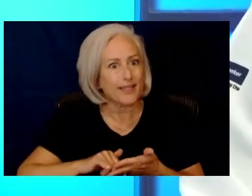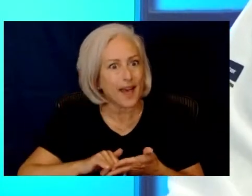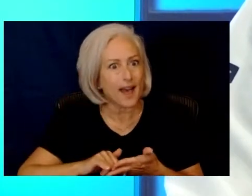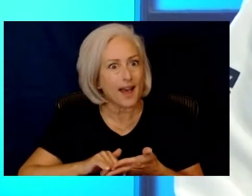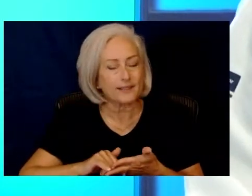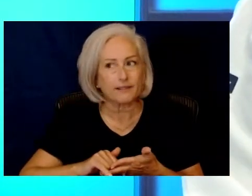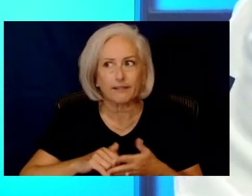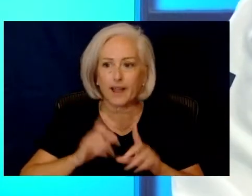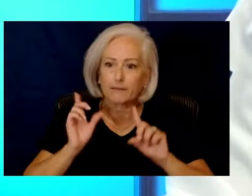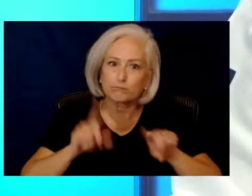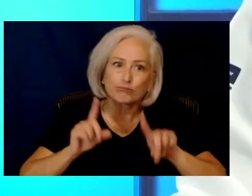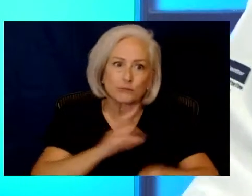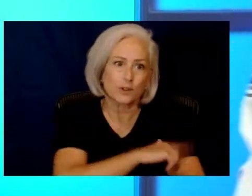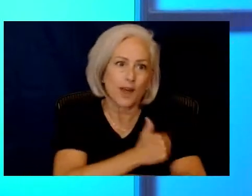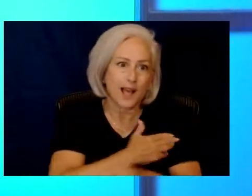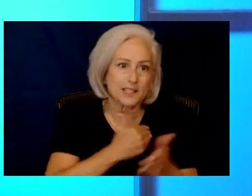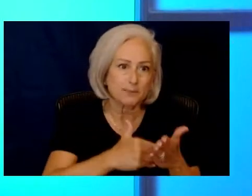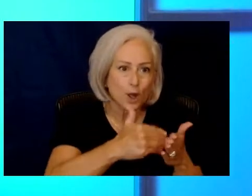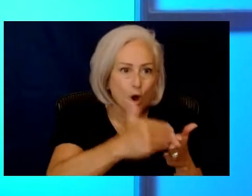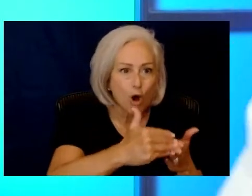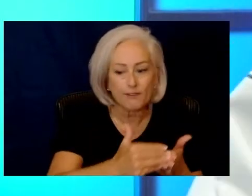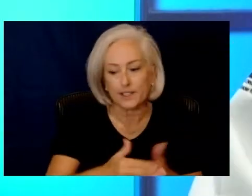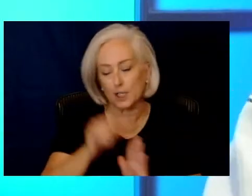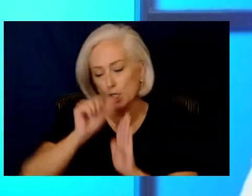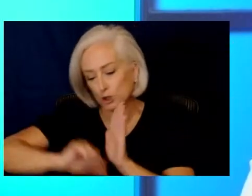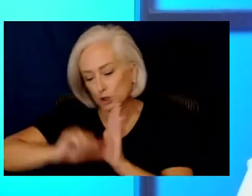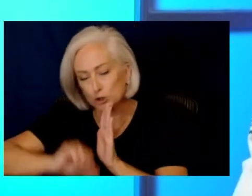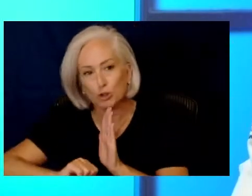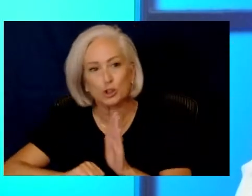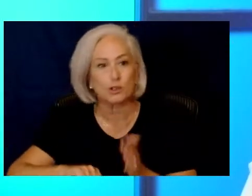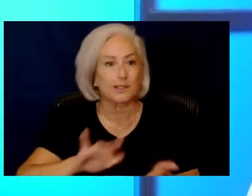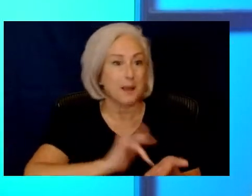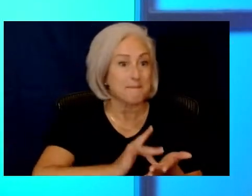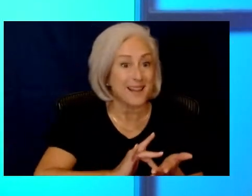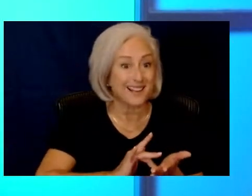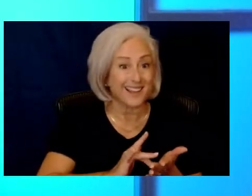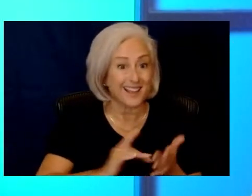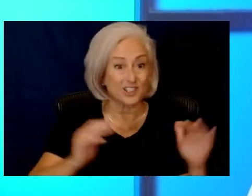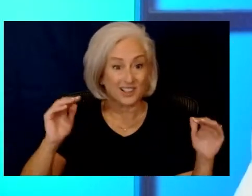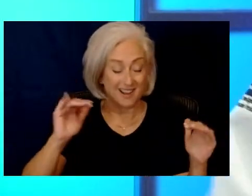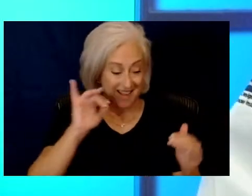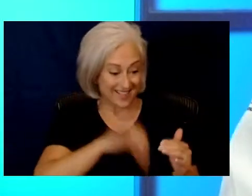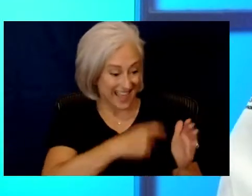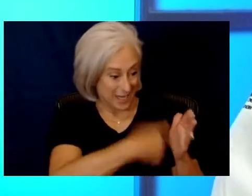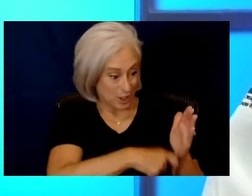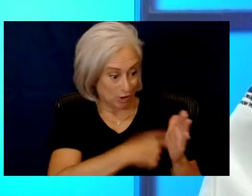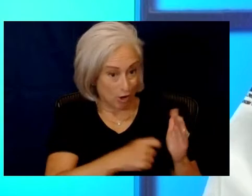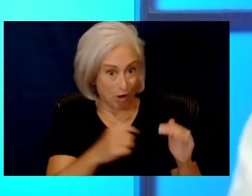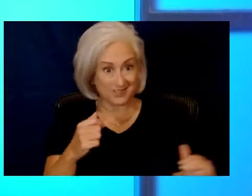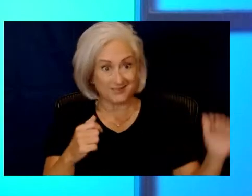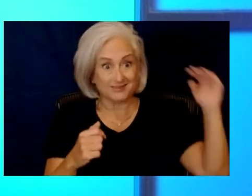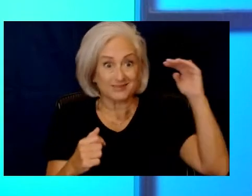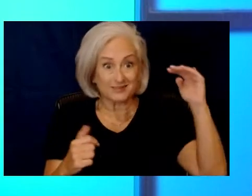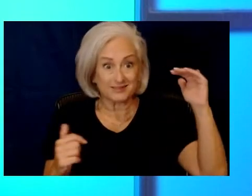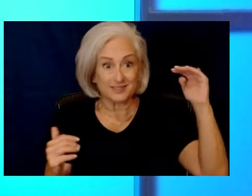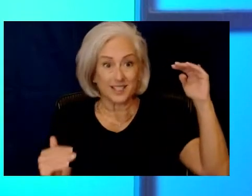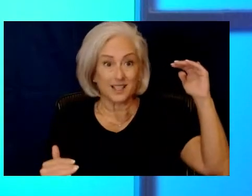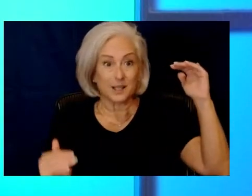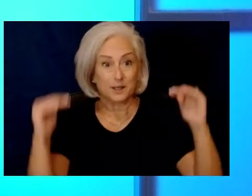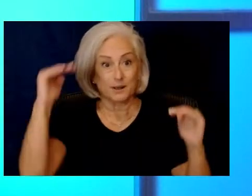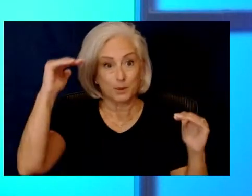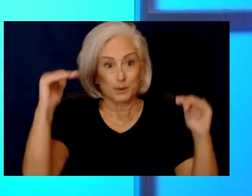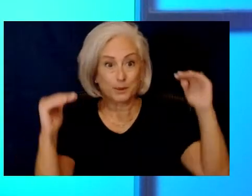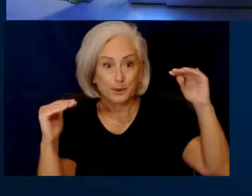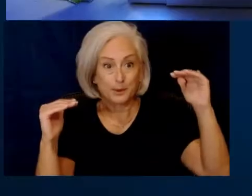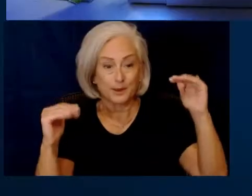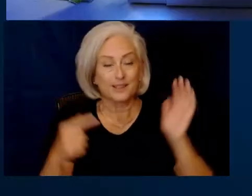hospitalization, surgeries, and medication, actually that balances out. And sometimes for many indications, proton therapy actually may be overall cheaper for the patient. Now there's a